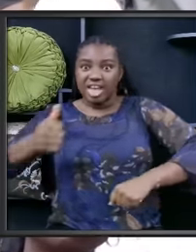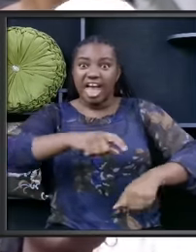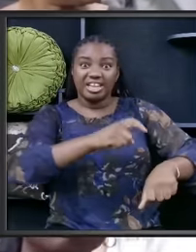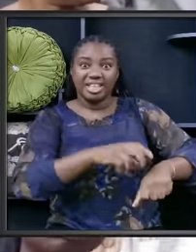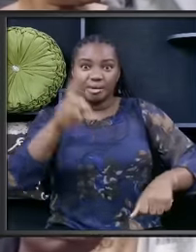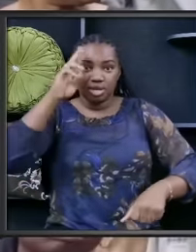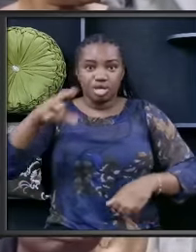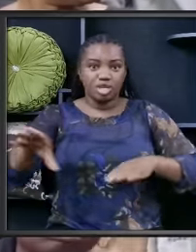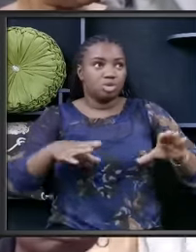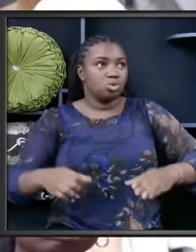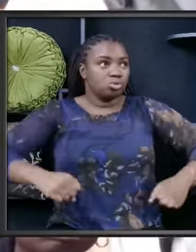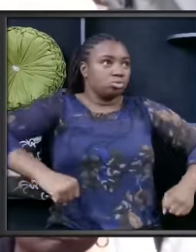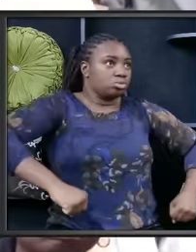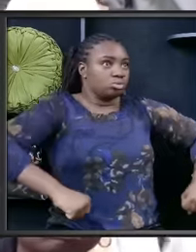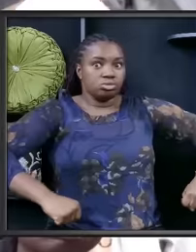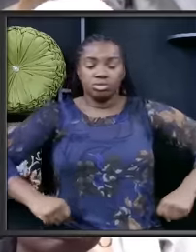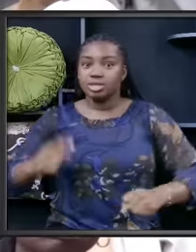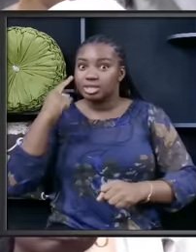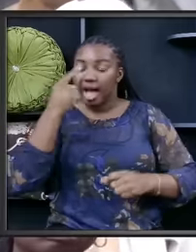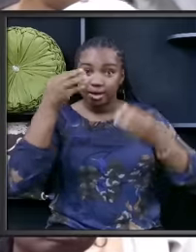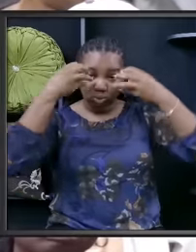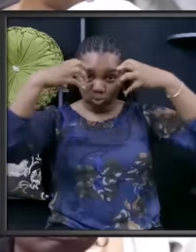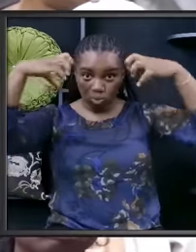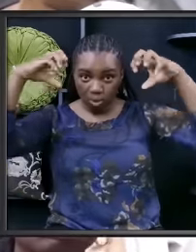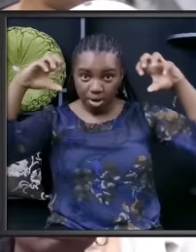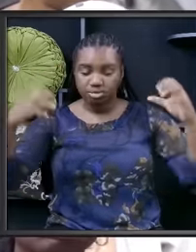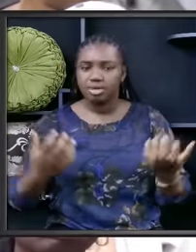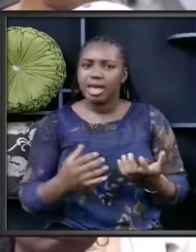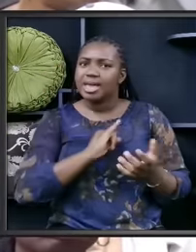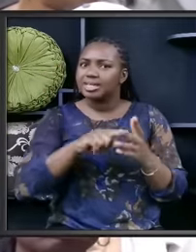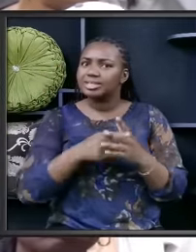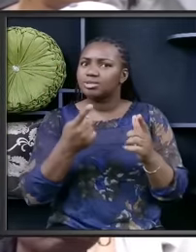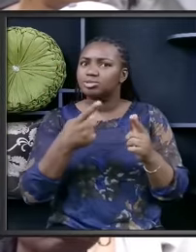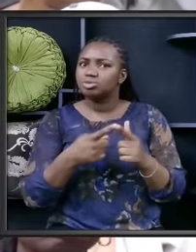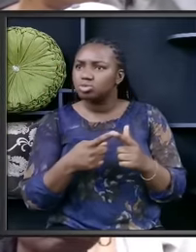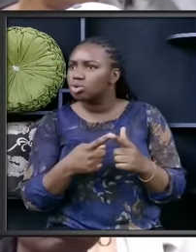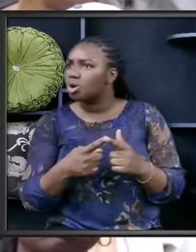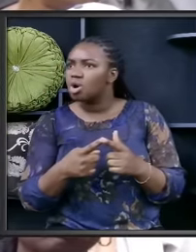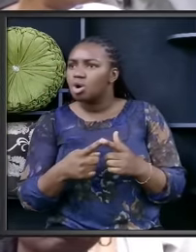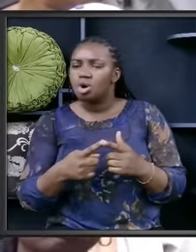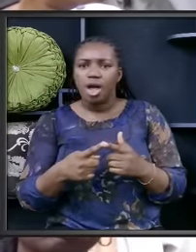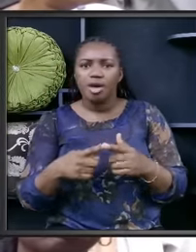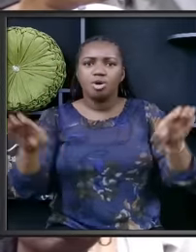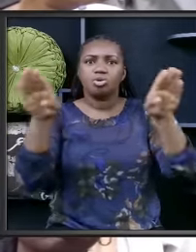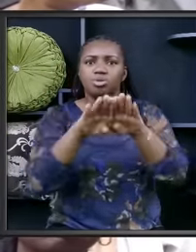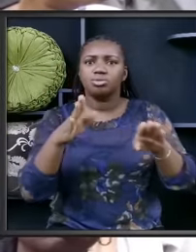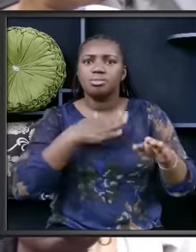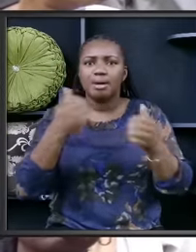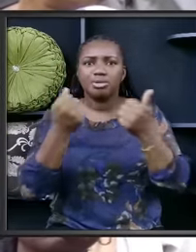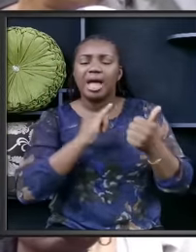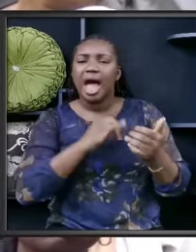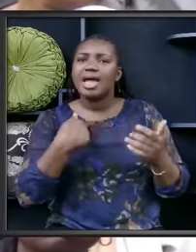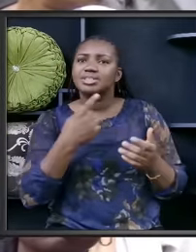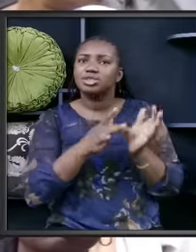know, say you go do like you. This. The eyes go bulge out. So he can't cross my motor. Can't they come to my side? I say, Jesus, what did I do this one? What did